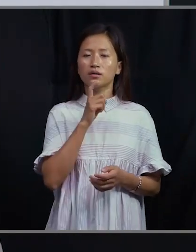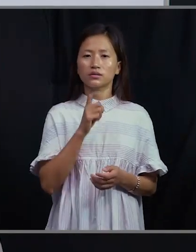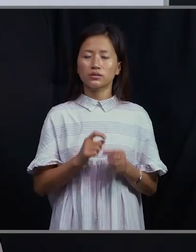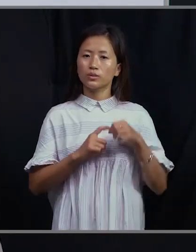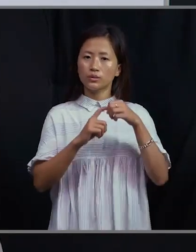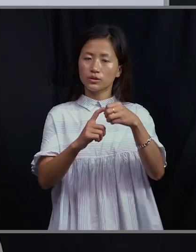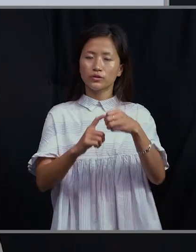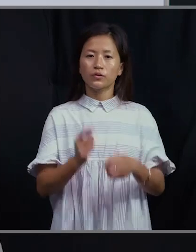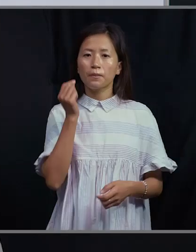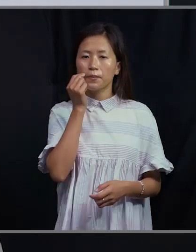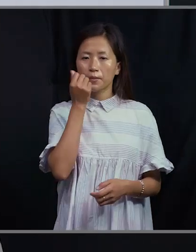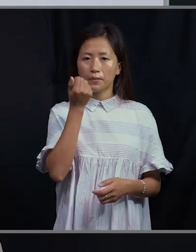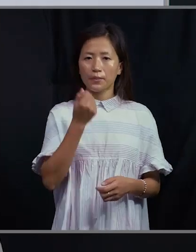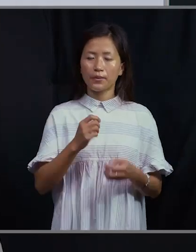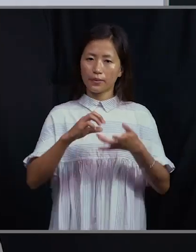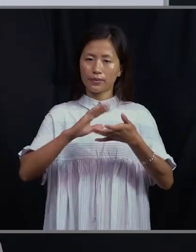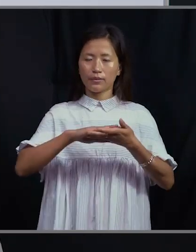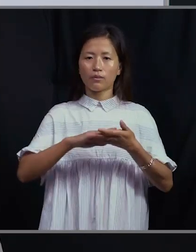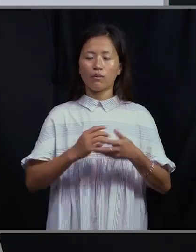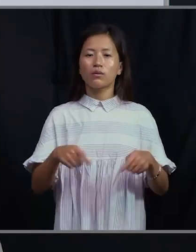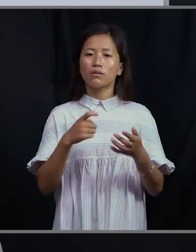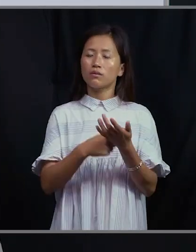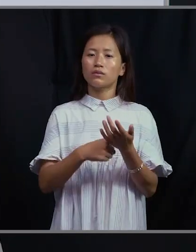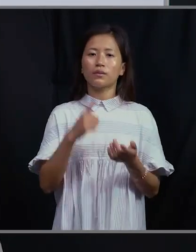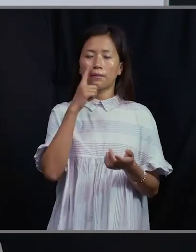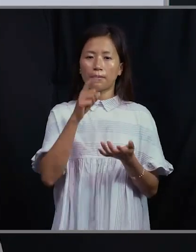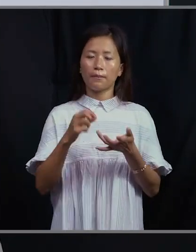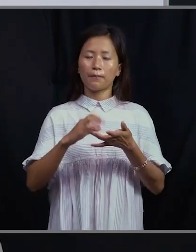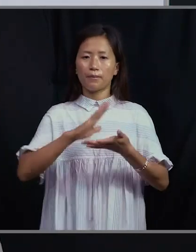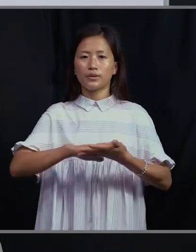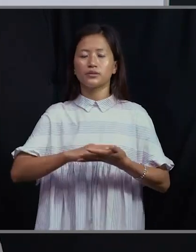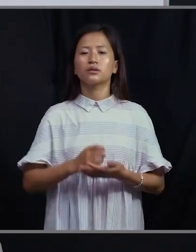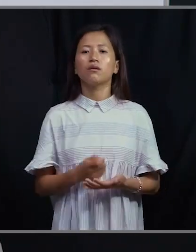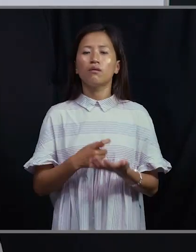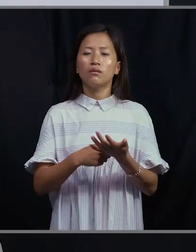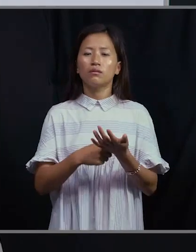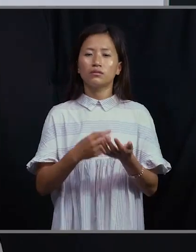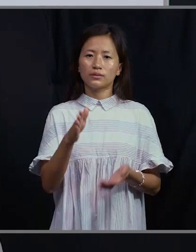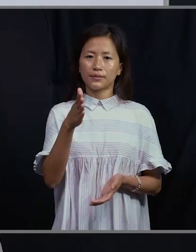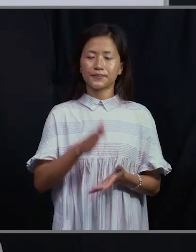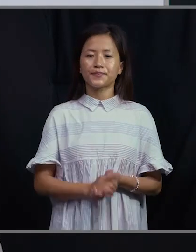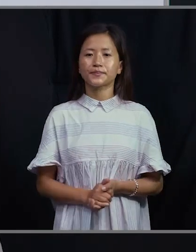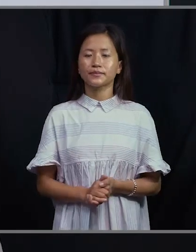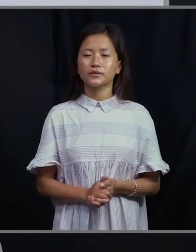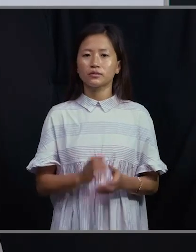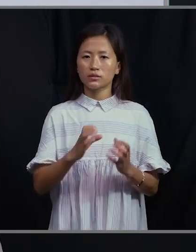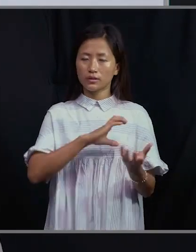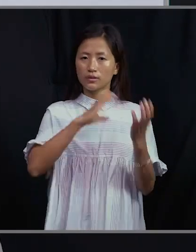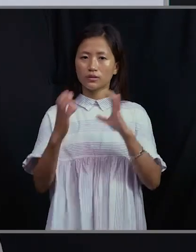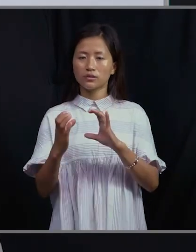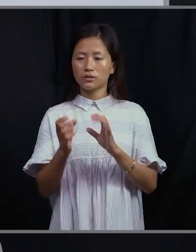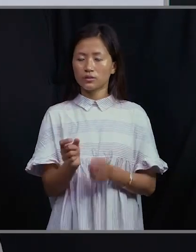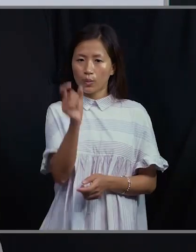ask, whether the bride and the bridegroom agrees to the particular marriage or not. And after they are done with that, the exchange